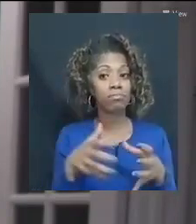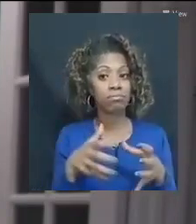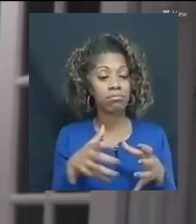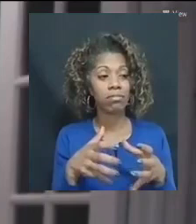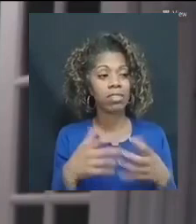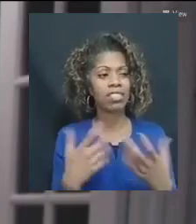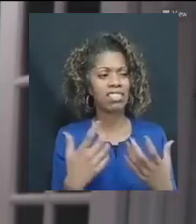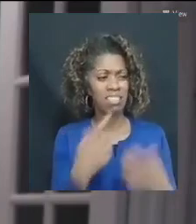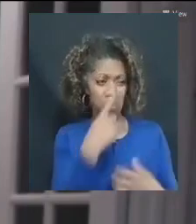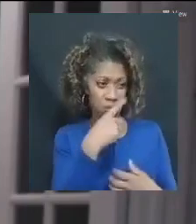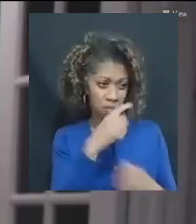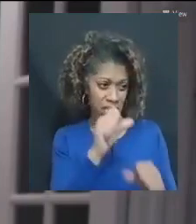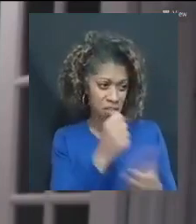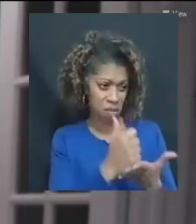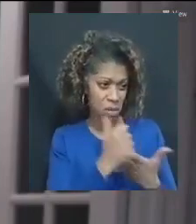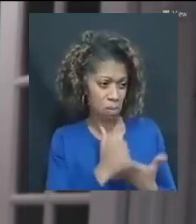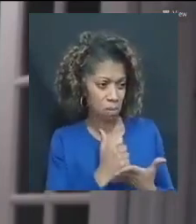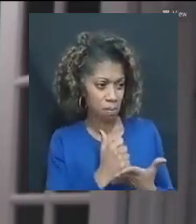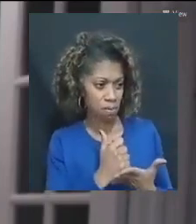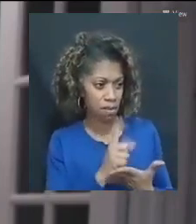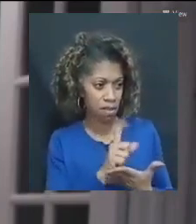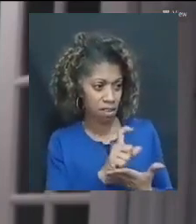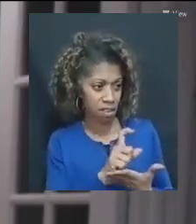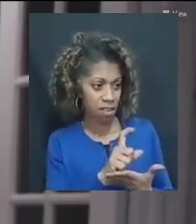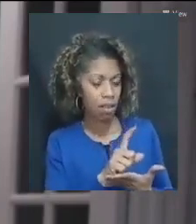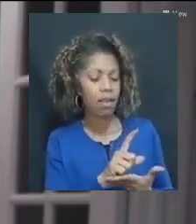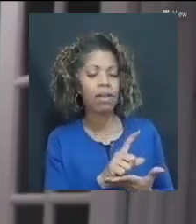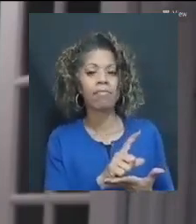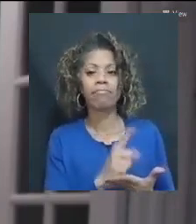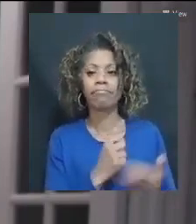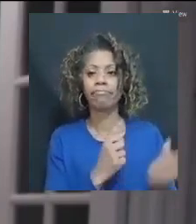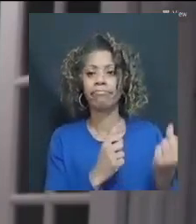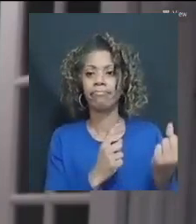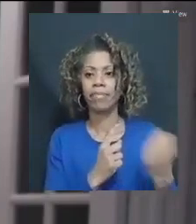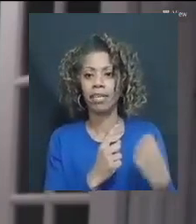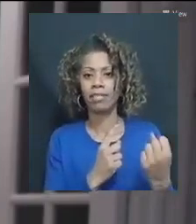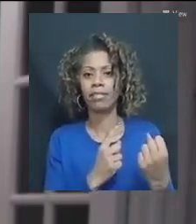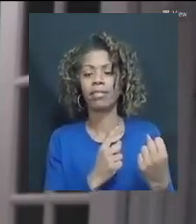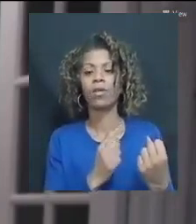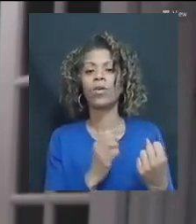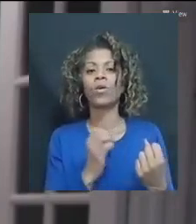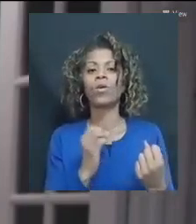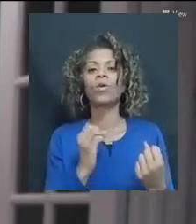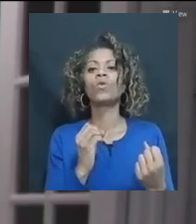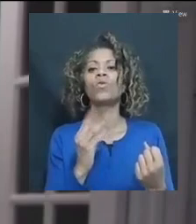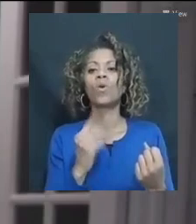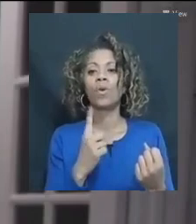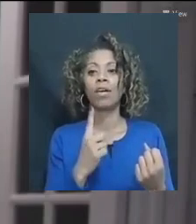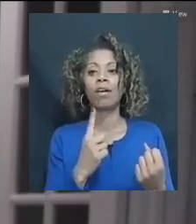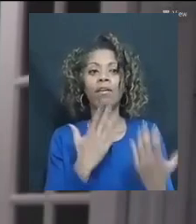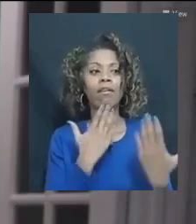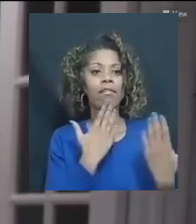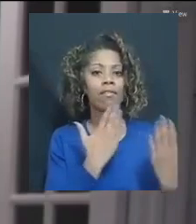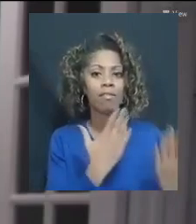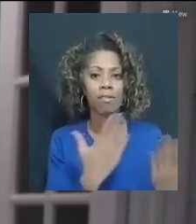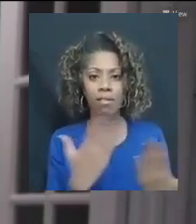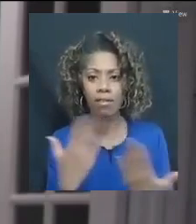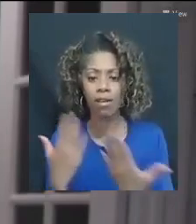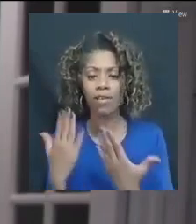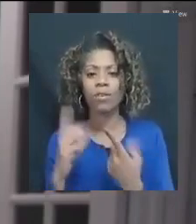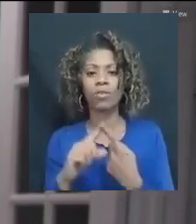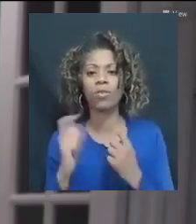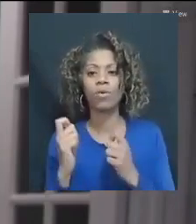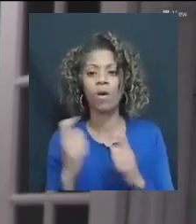did. And because of that reason, we were able to make V free. So we are incredibly grateful to all of them. I want to close